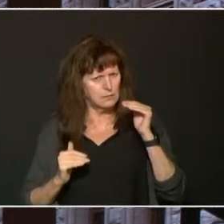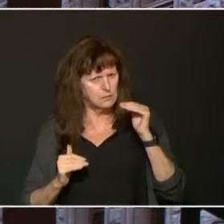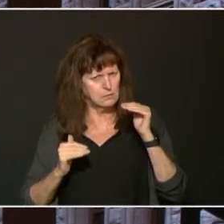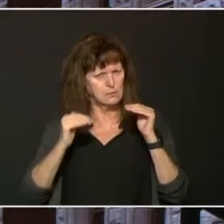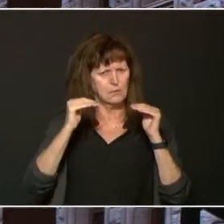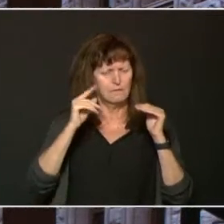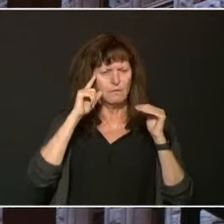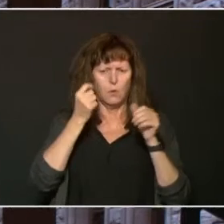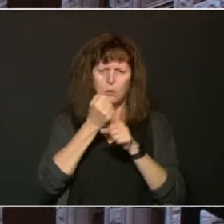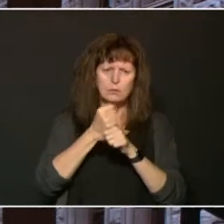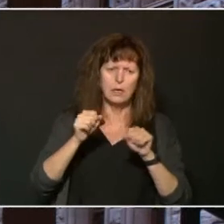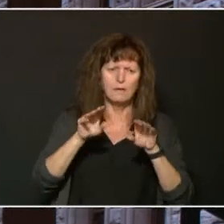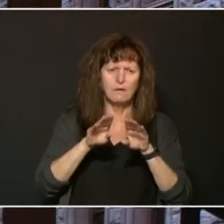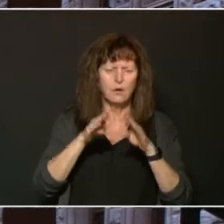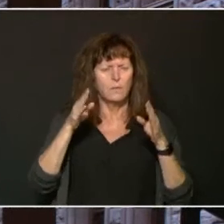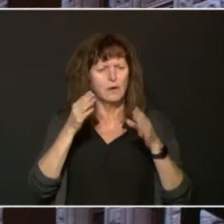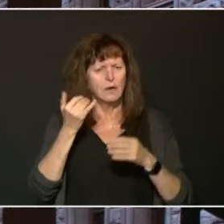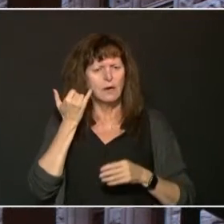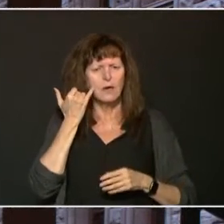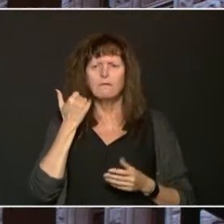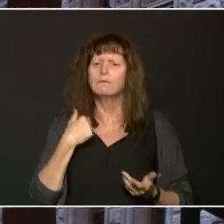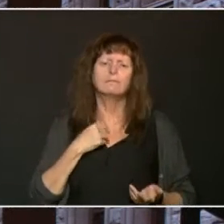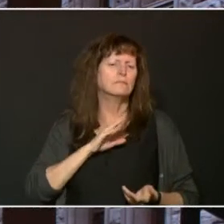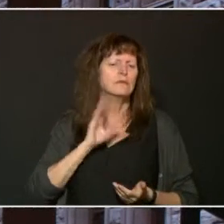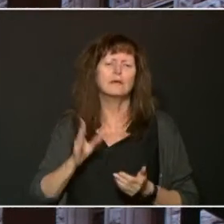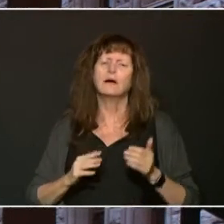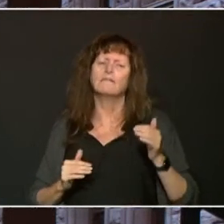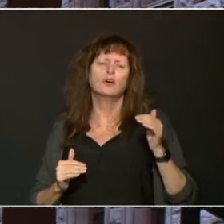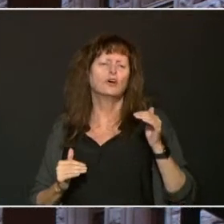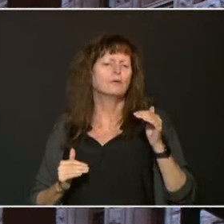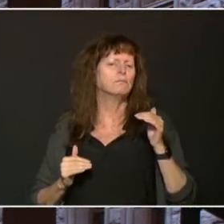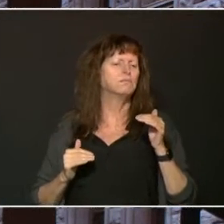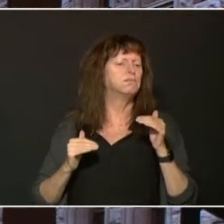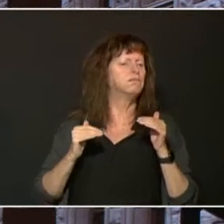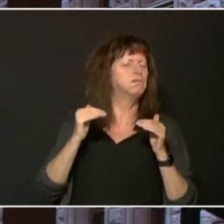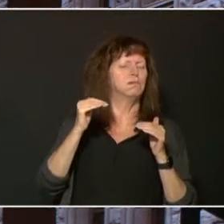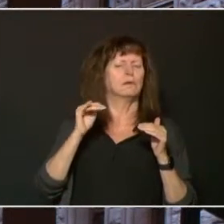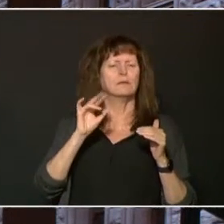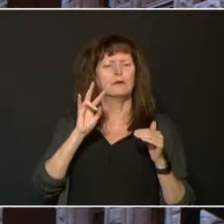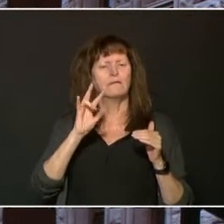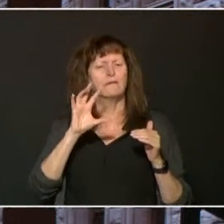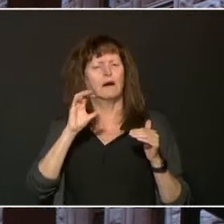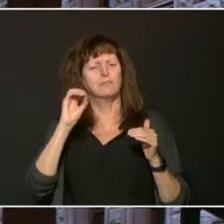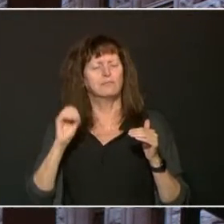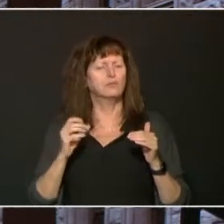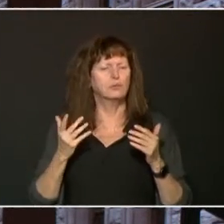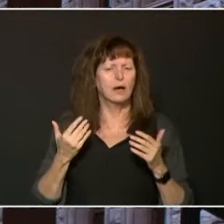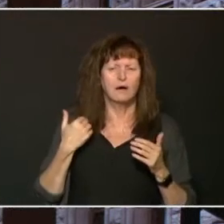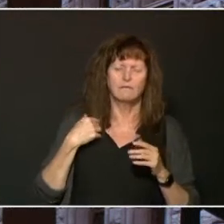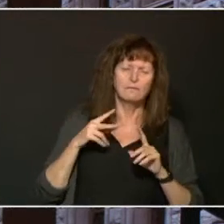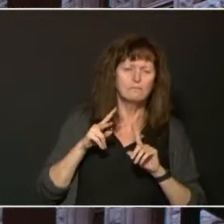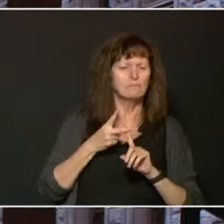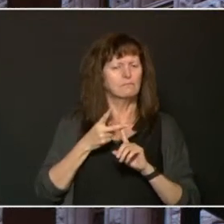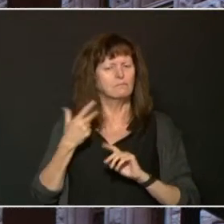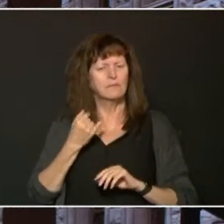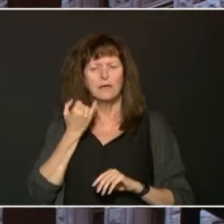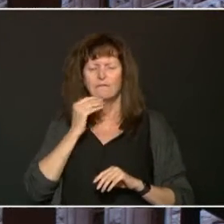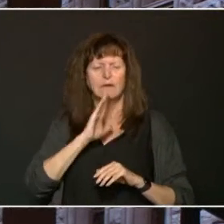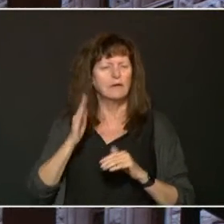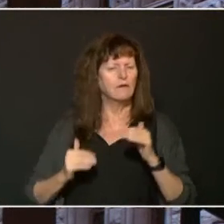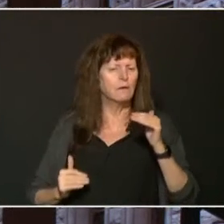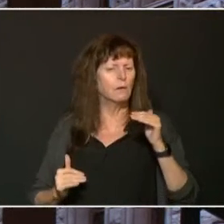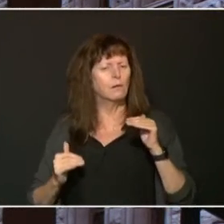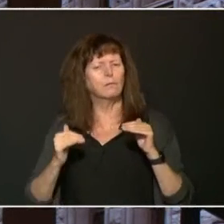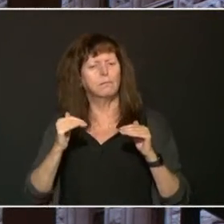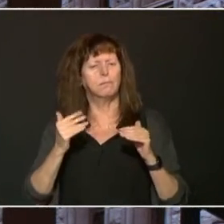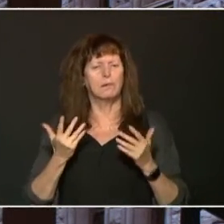to that 75% fully vaccinated range that you want to get to? Are we going to be looking at staying in this